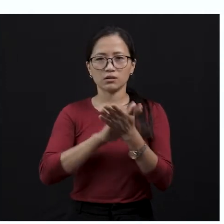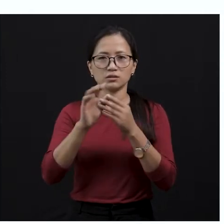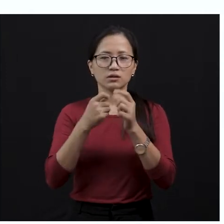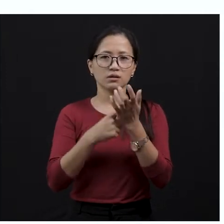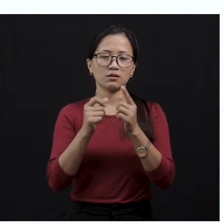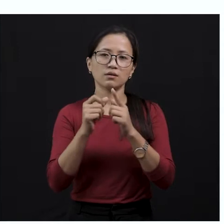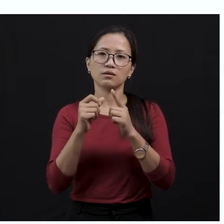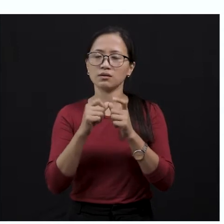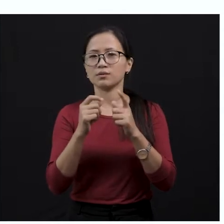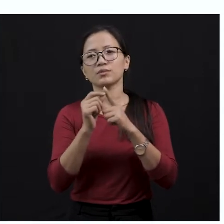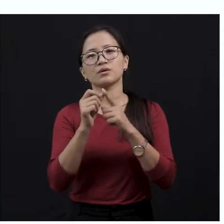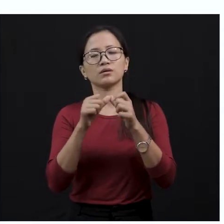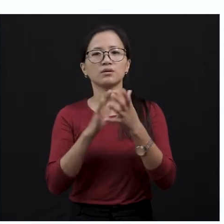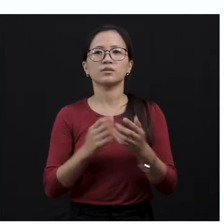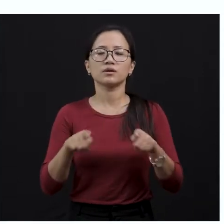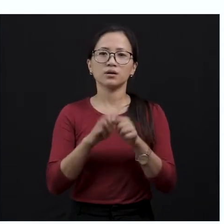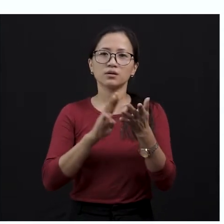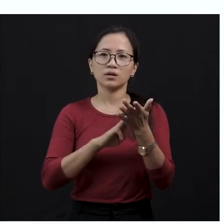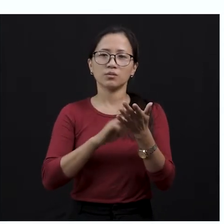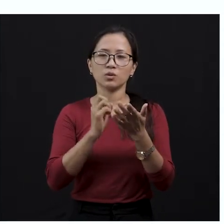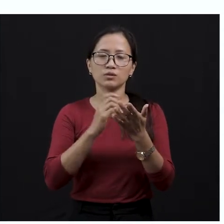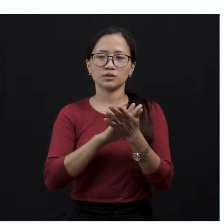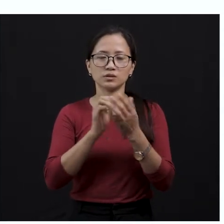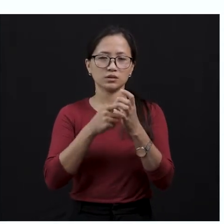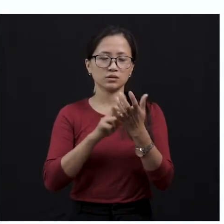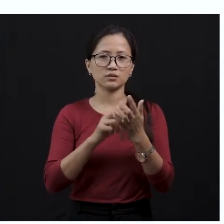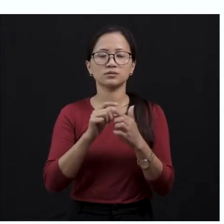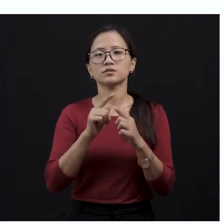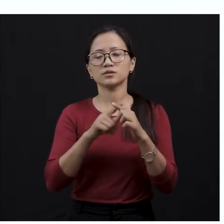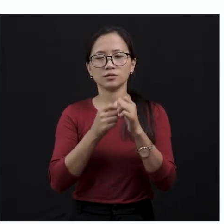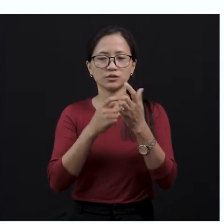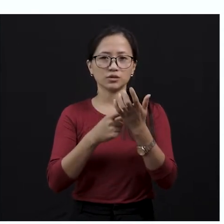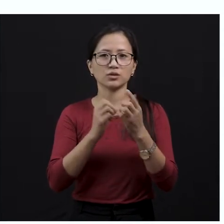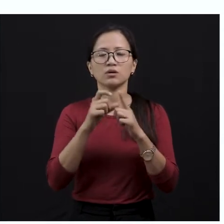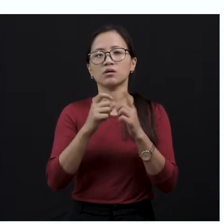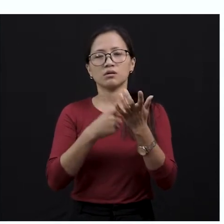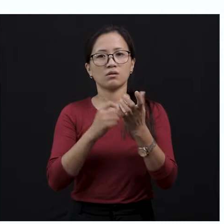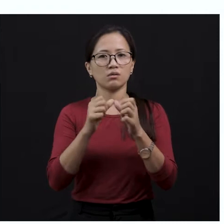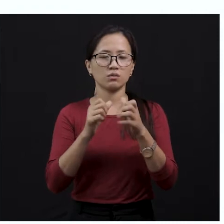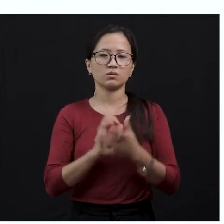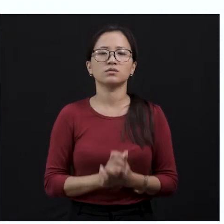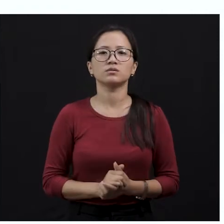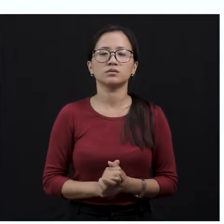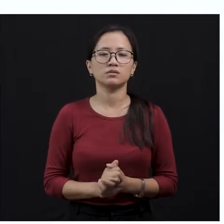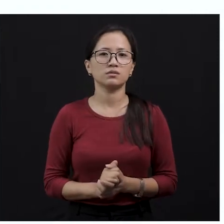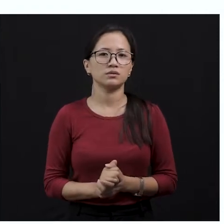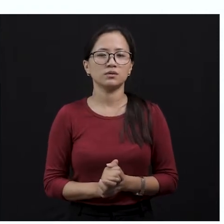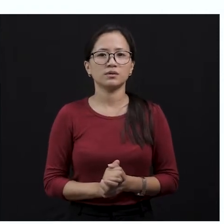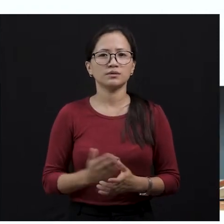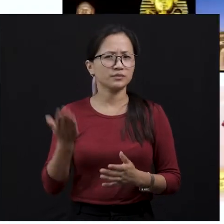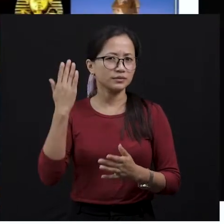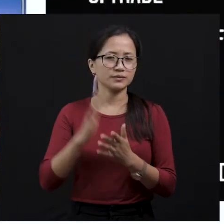Mohenjo-daro. Now, let me also give you a quick revision of what I have explained in the previous class. So, in